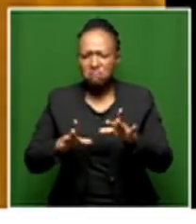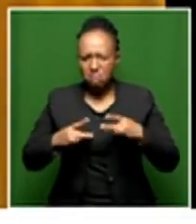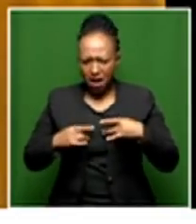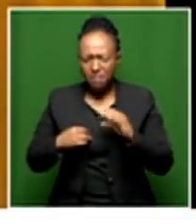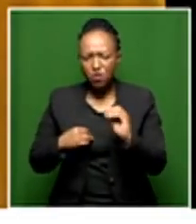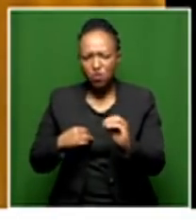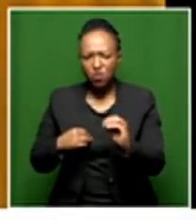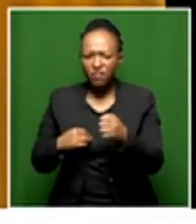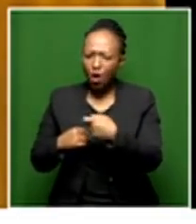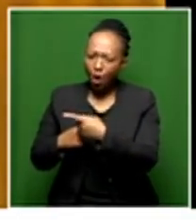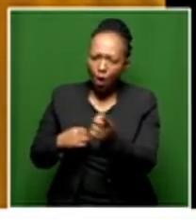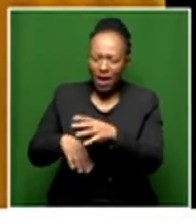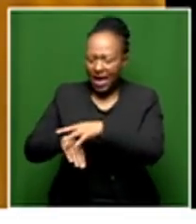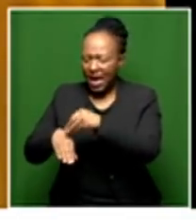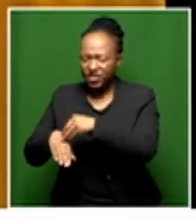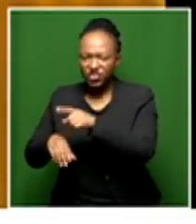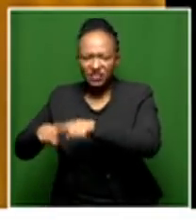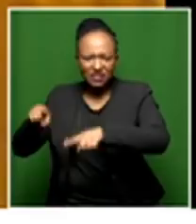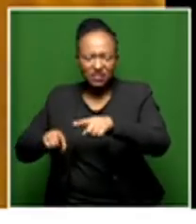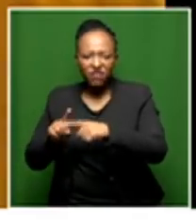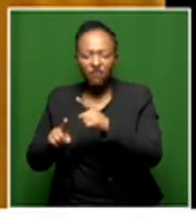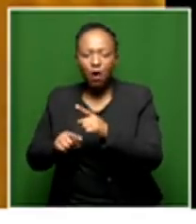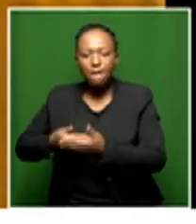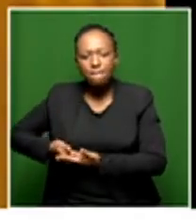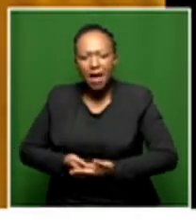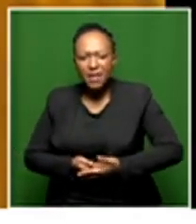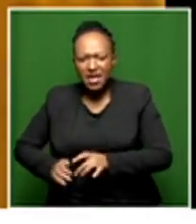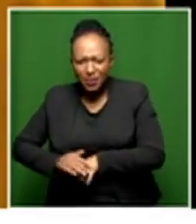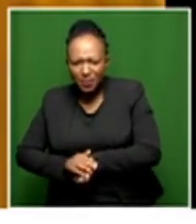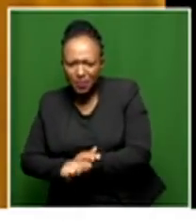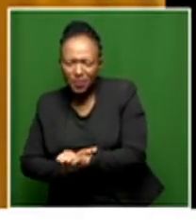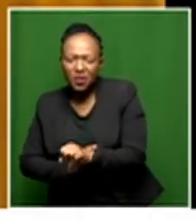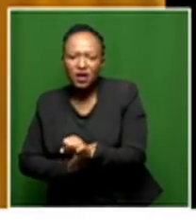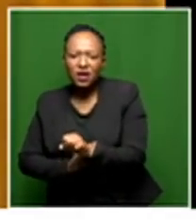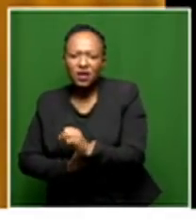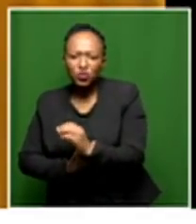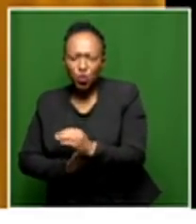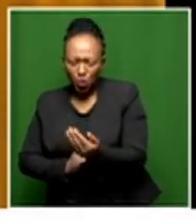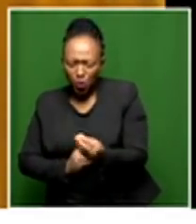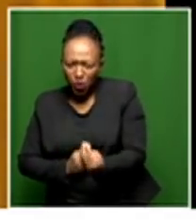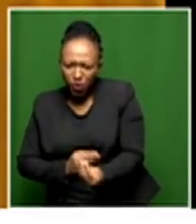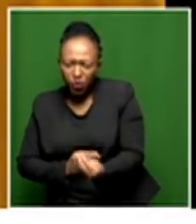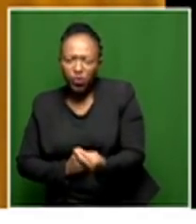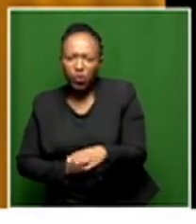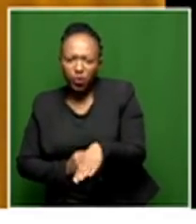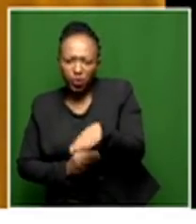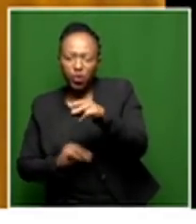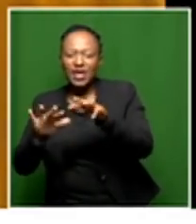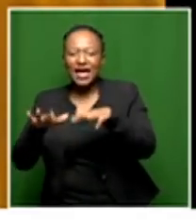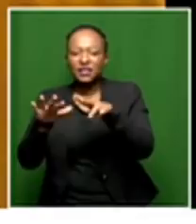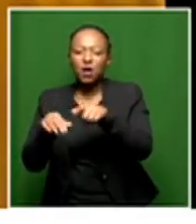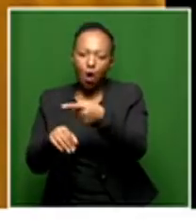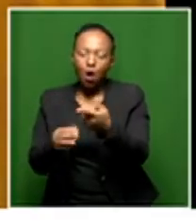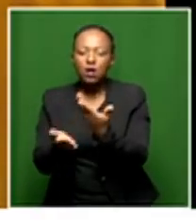and children of all ages, from infants to the day-olds to the 19-year-olds, as you said, are all affected